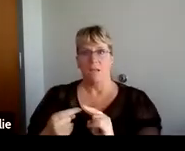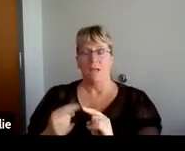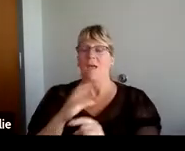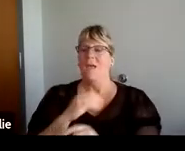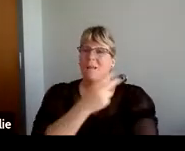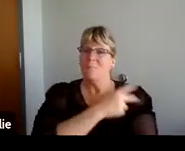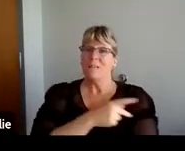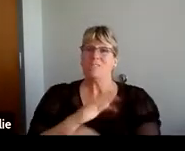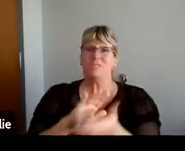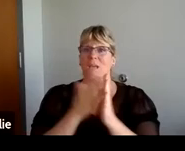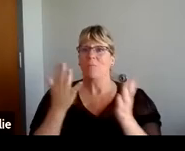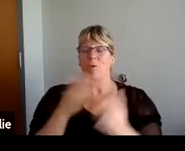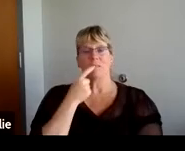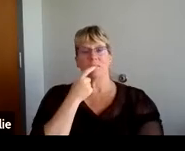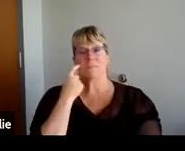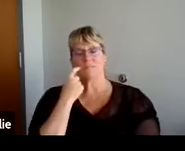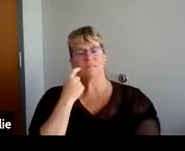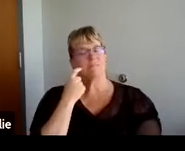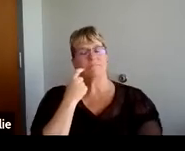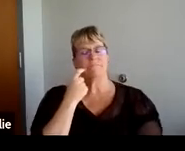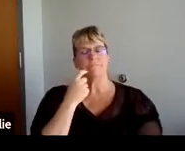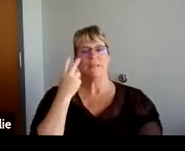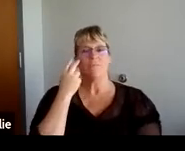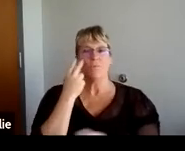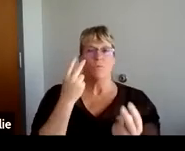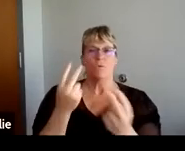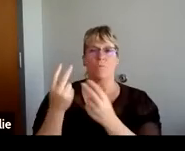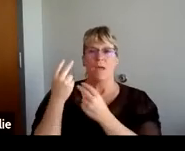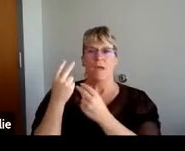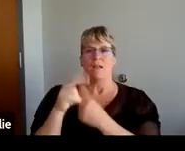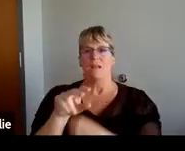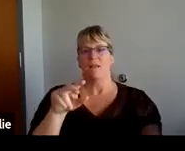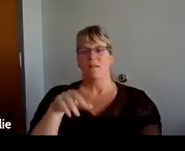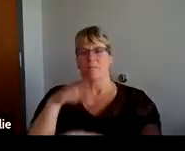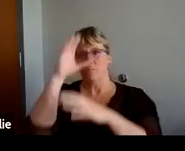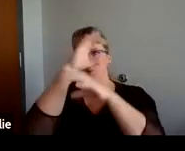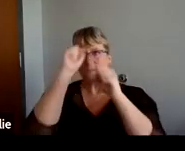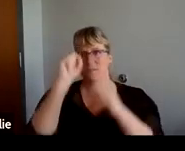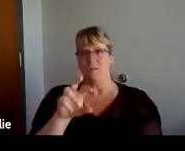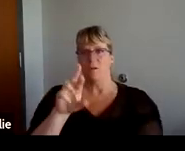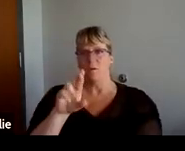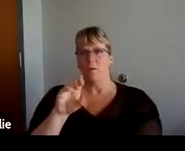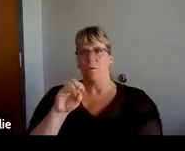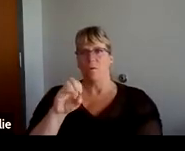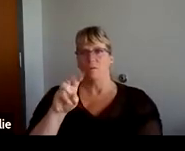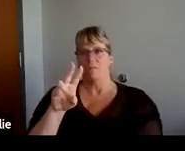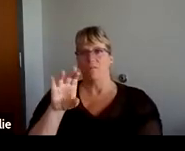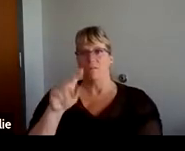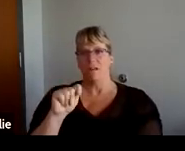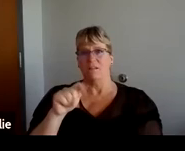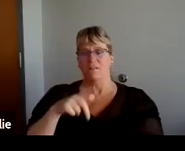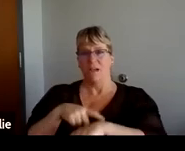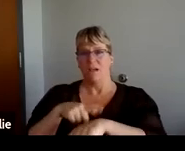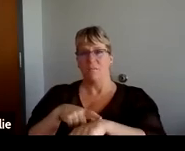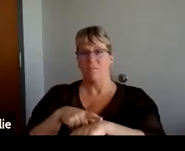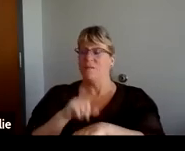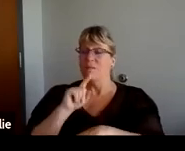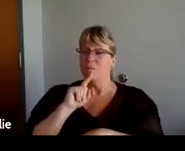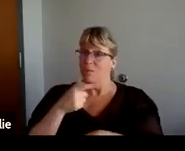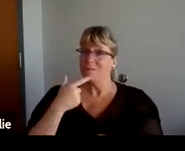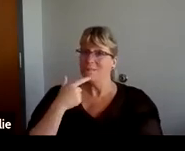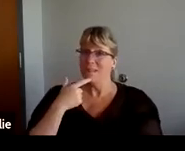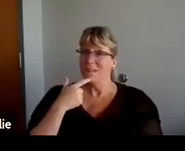became addicted. I think if we look back at Teddy Roosevelt's time, they actually quantified that and said that there